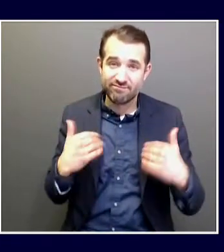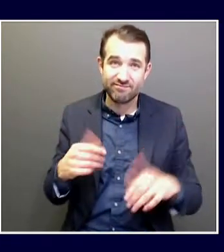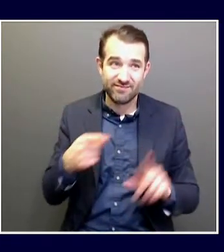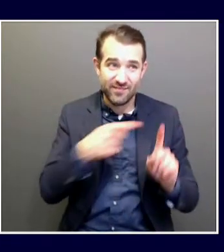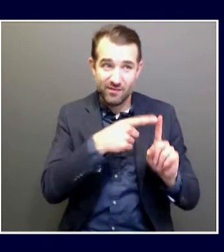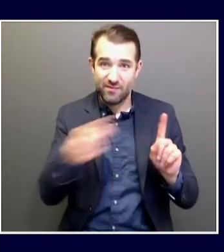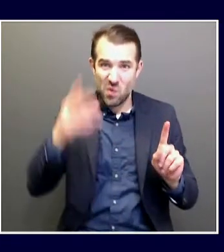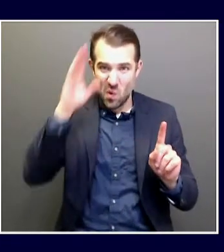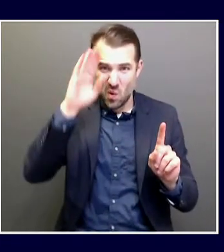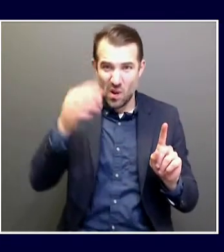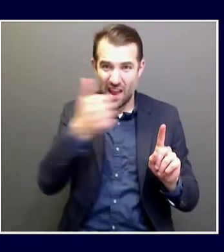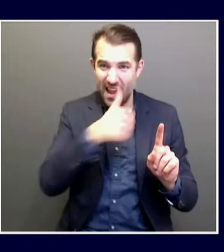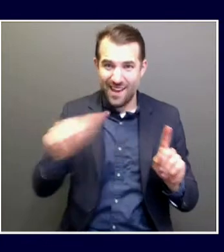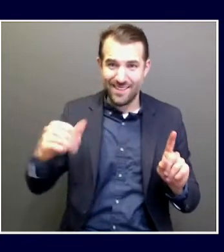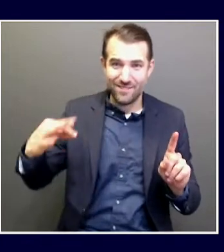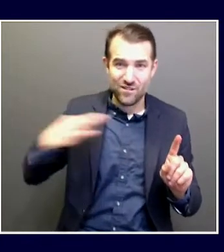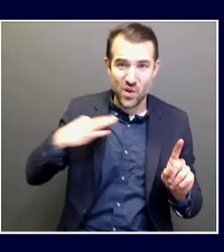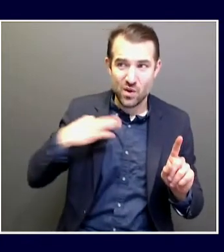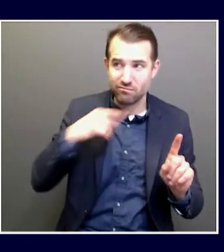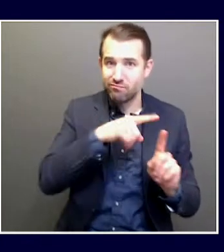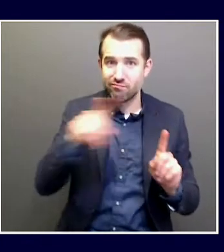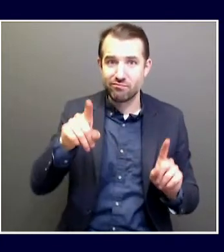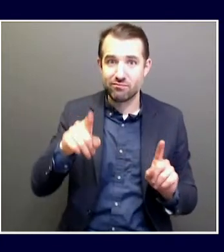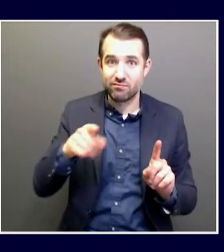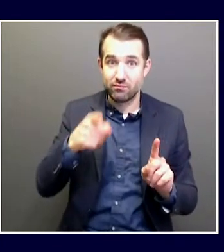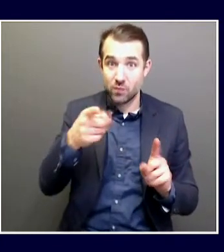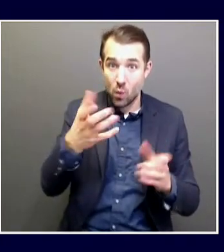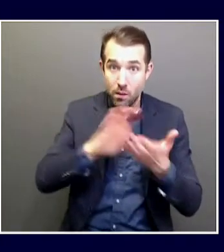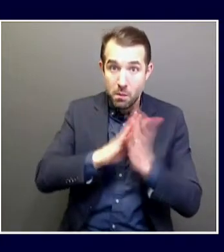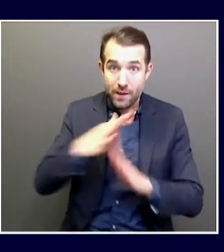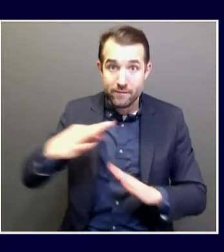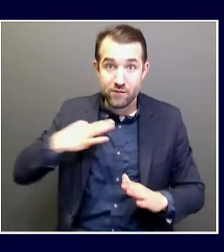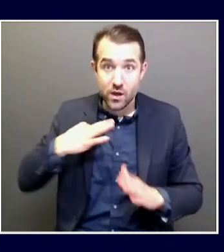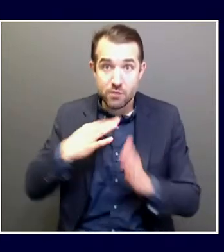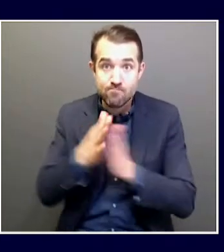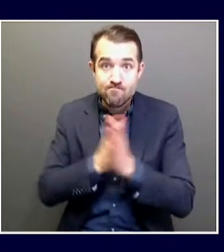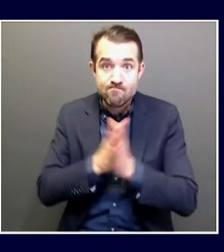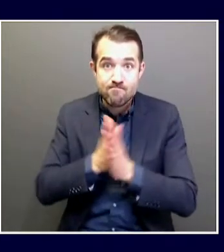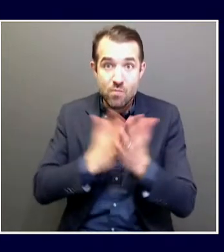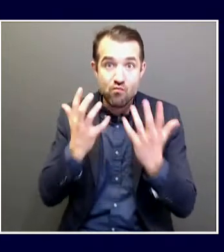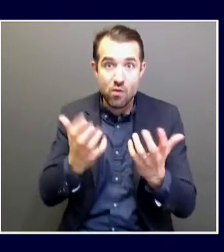volunteers, or if you'd like to become one of those volunteers, it is not too late.